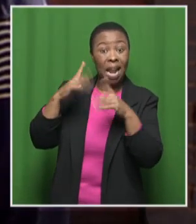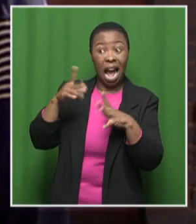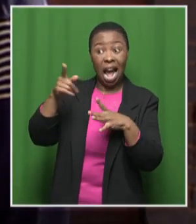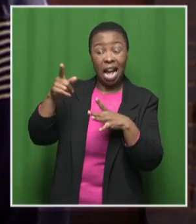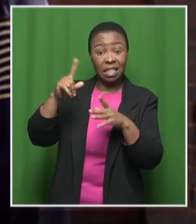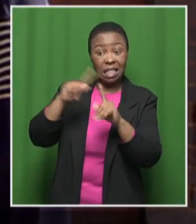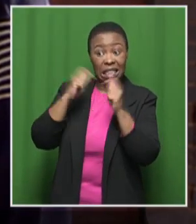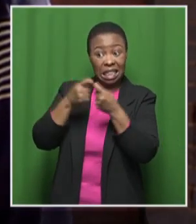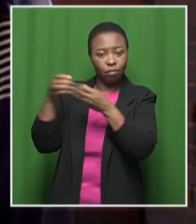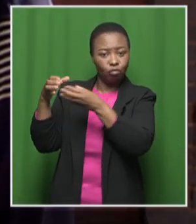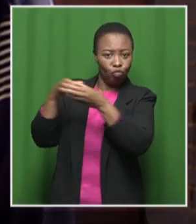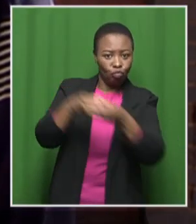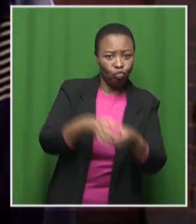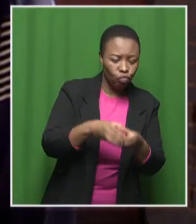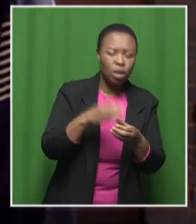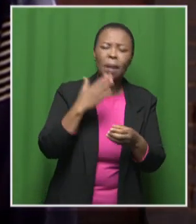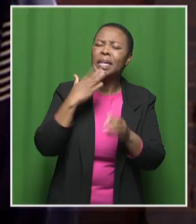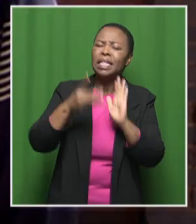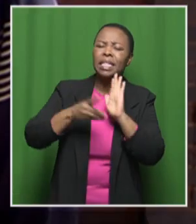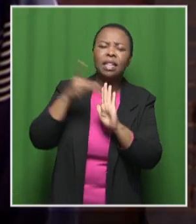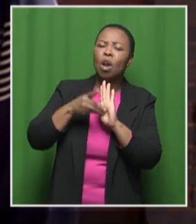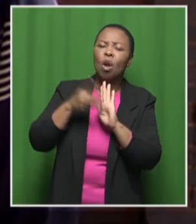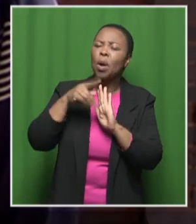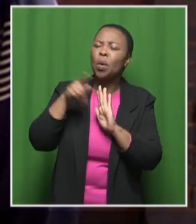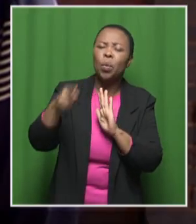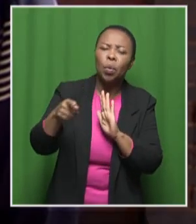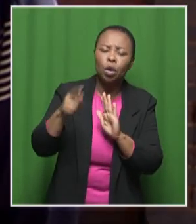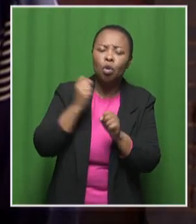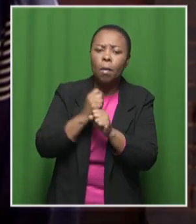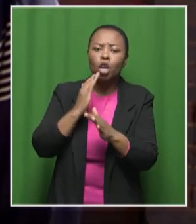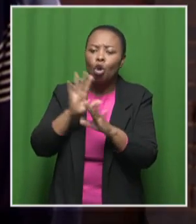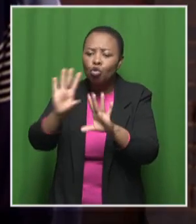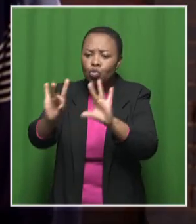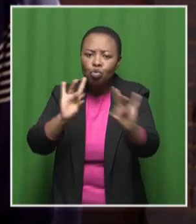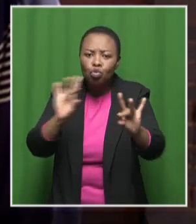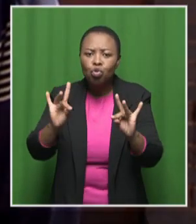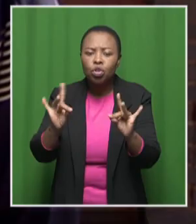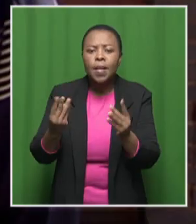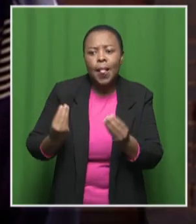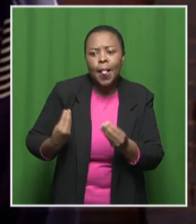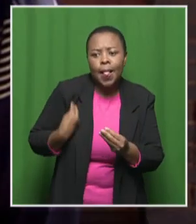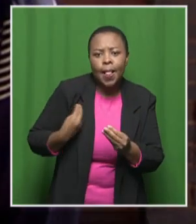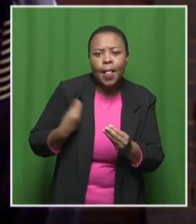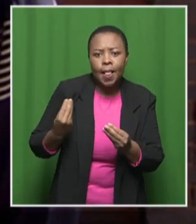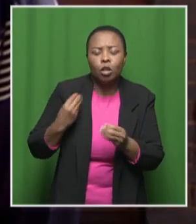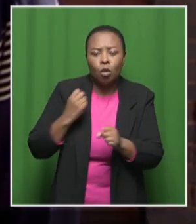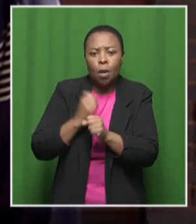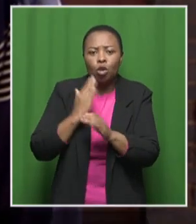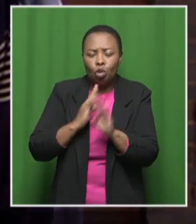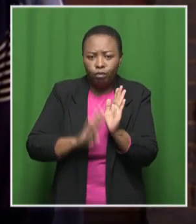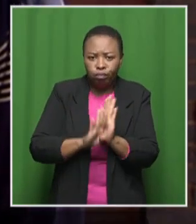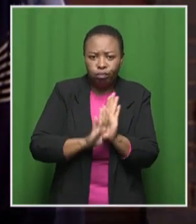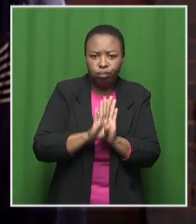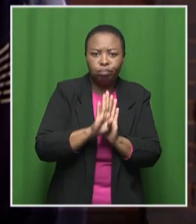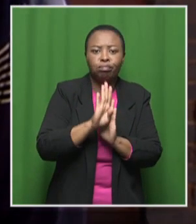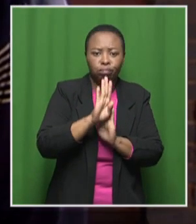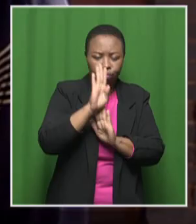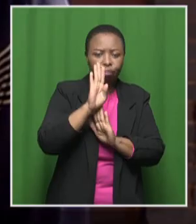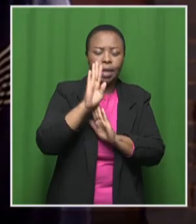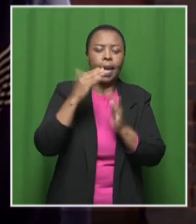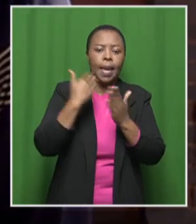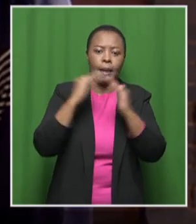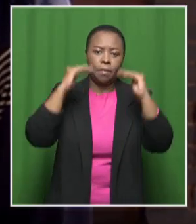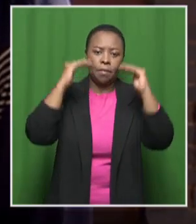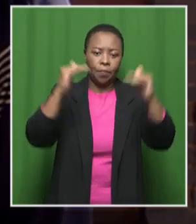the importance of development and getting the youngsters while they're still young and grooming them up into a professional level. Yeah, look, Madiba told us